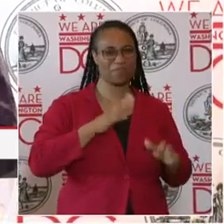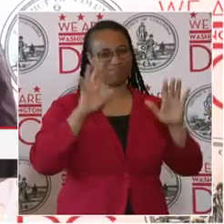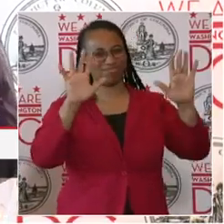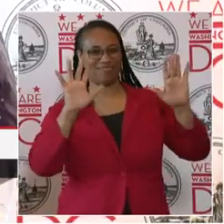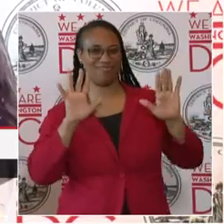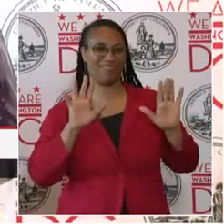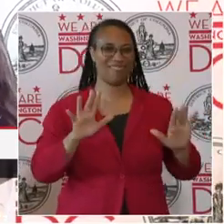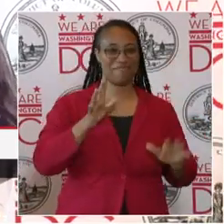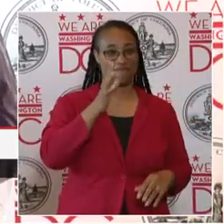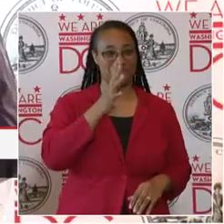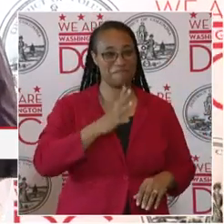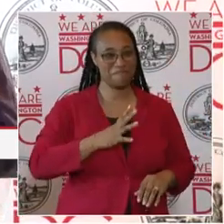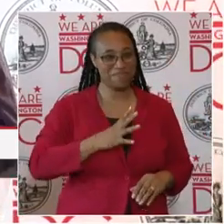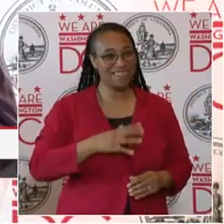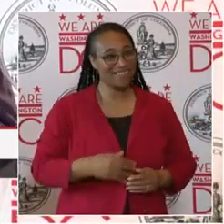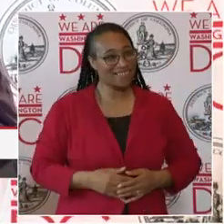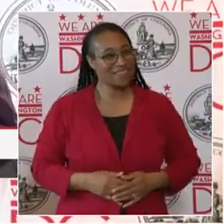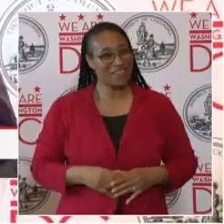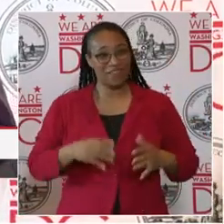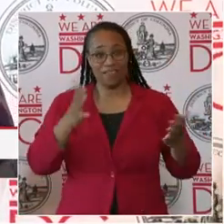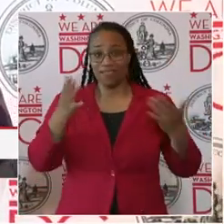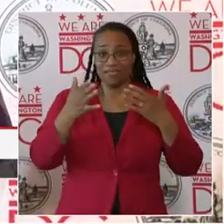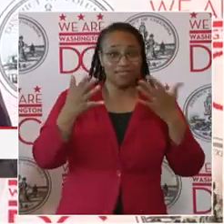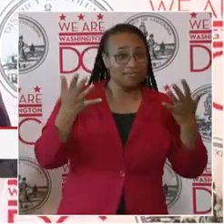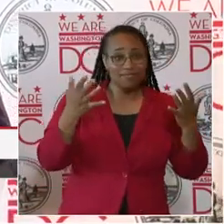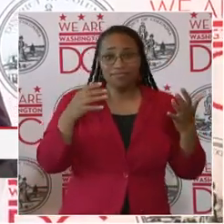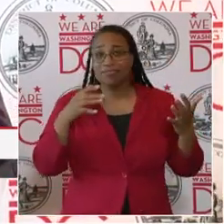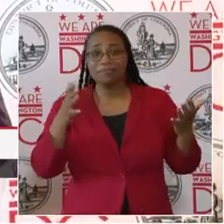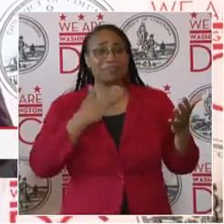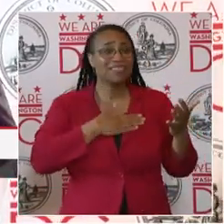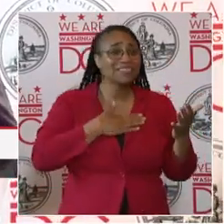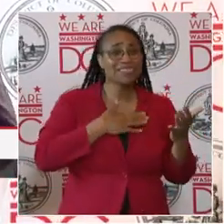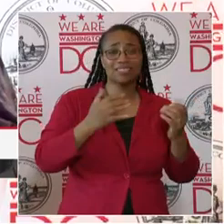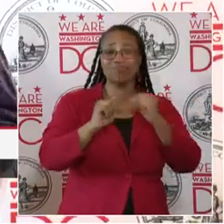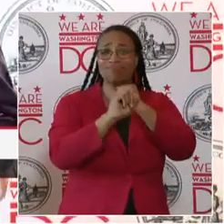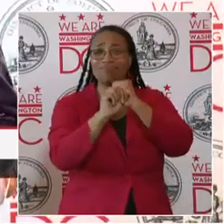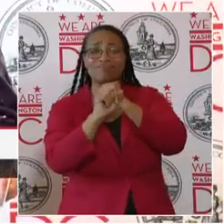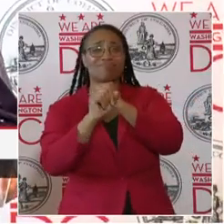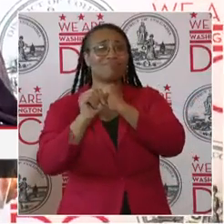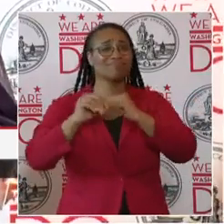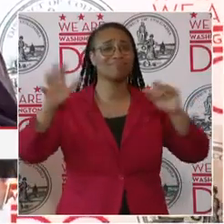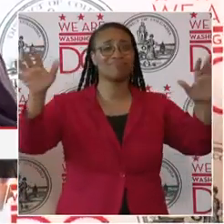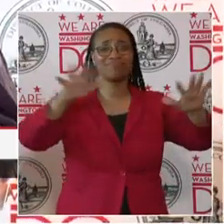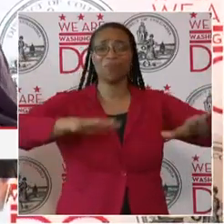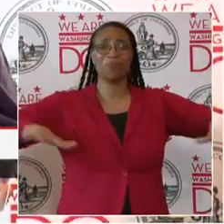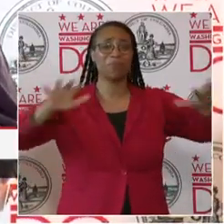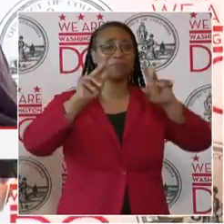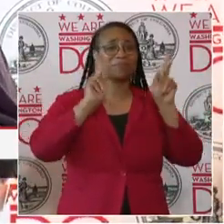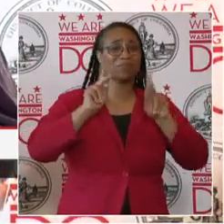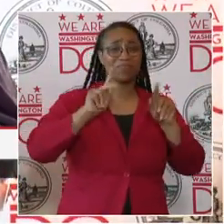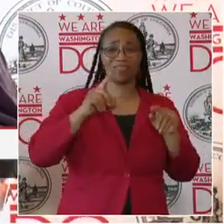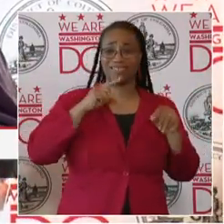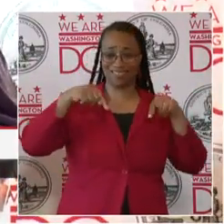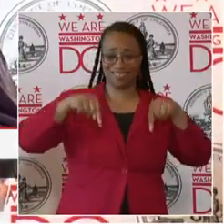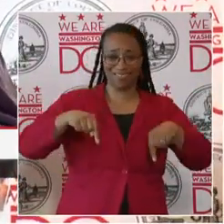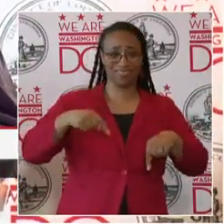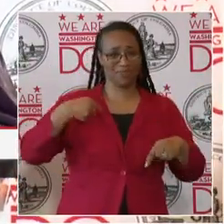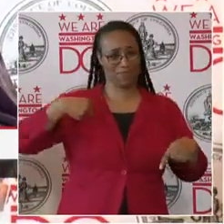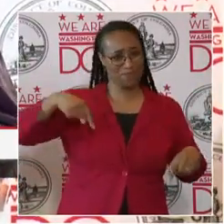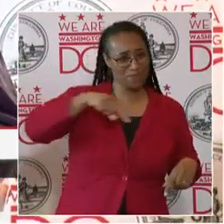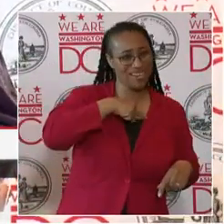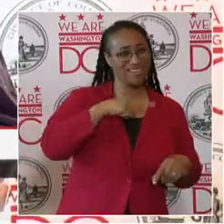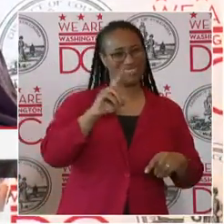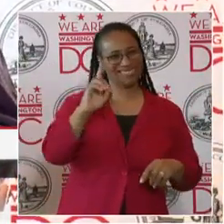you got your phone out. We need some tweets because we are Washington, D.C. That is our tweet. We are Washington, D.C., and we're